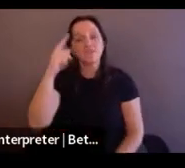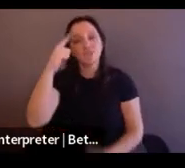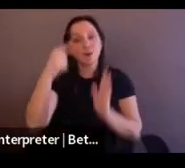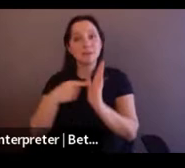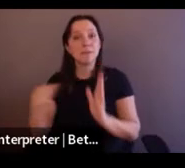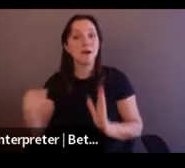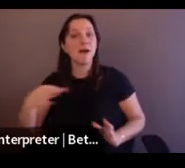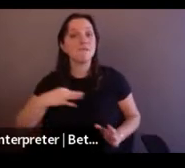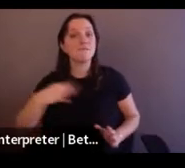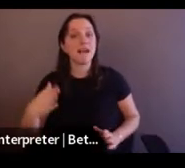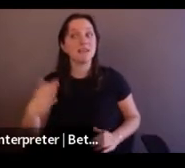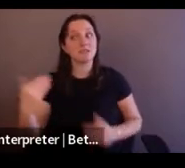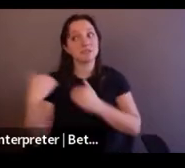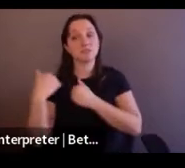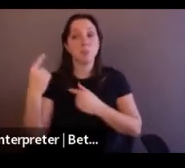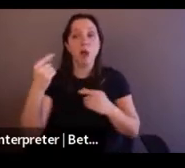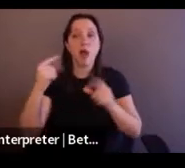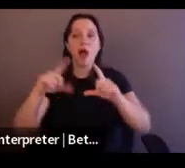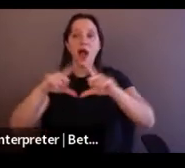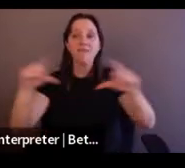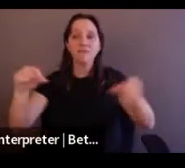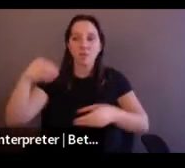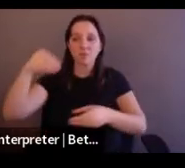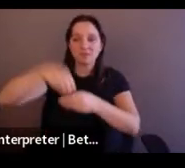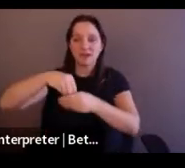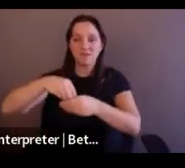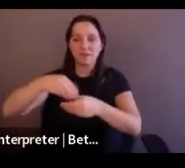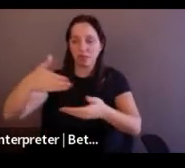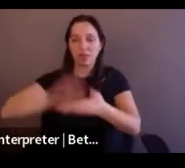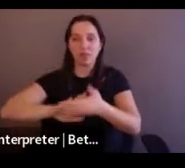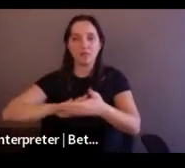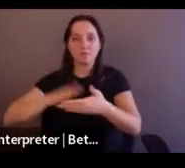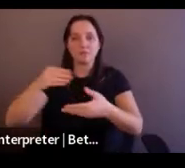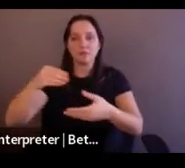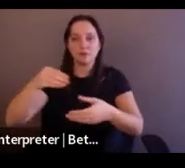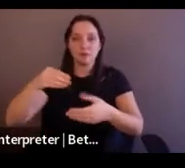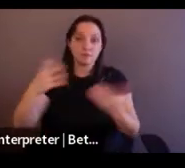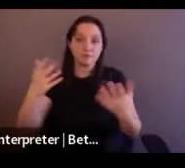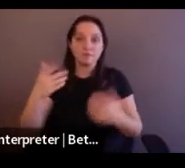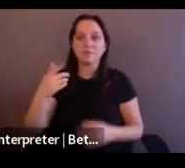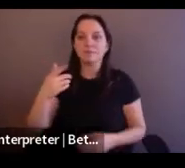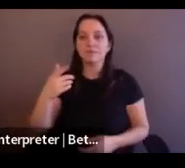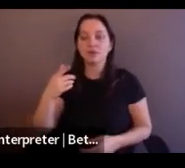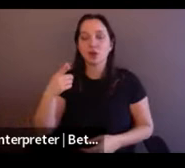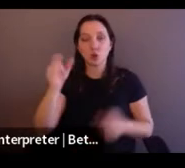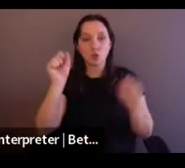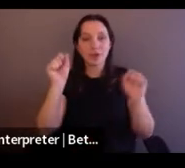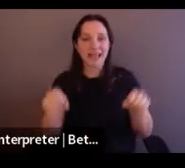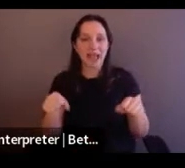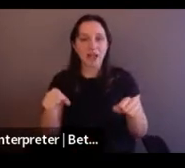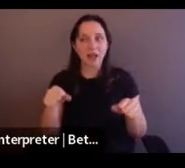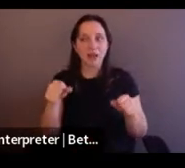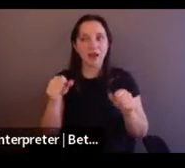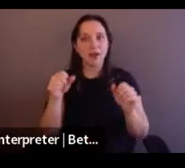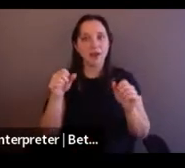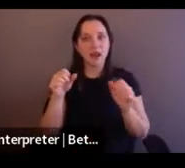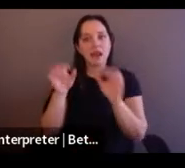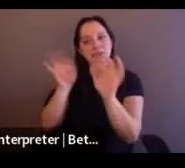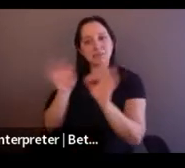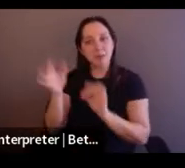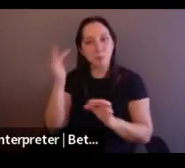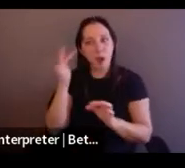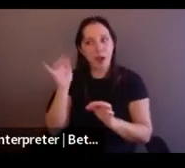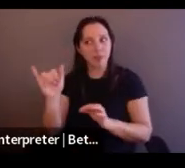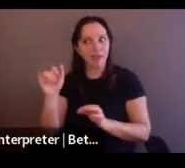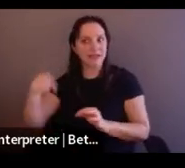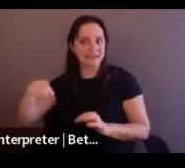know, there's a big difference between saying, you know, the role is stuffing envelopes, let us know if you're interested. And,